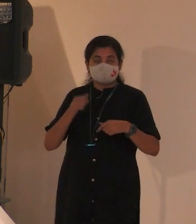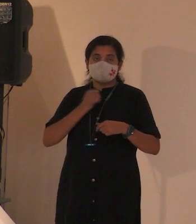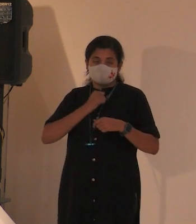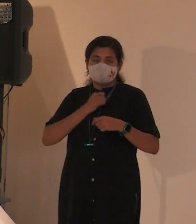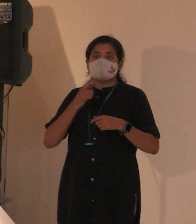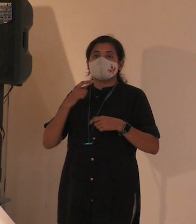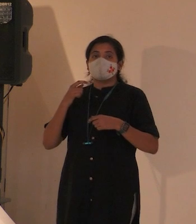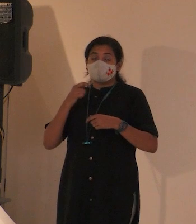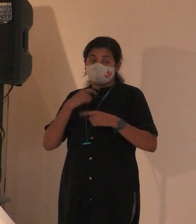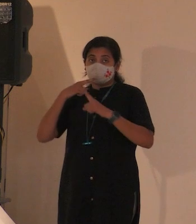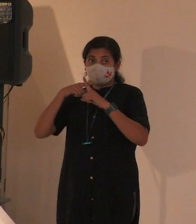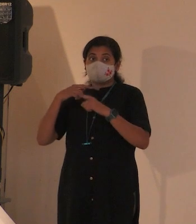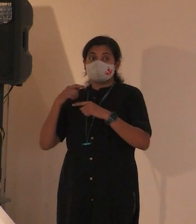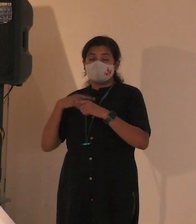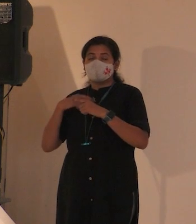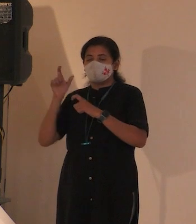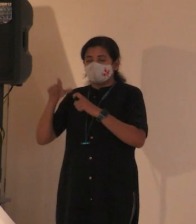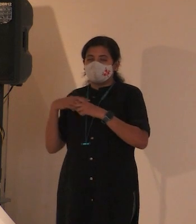colleague Dr. Manjulika Vaz.